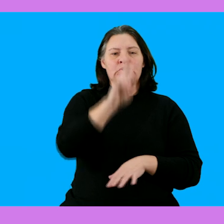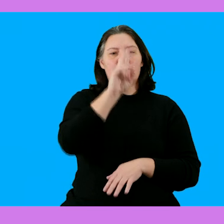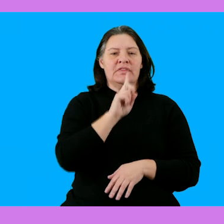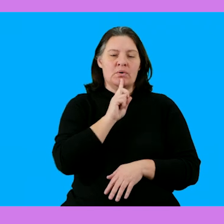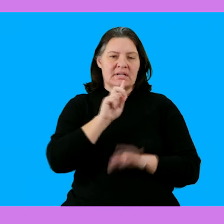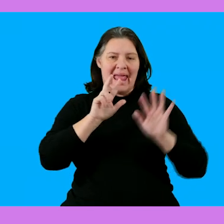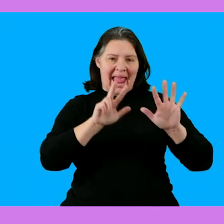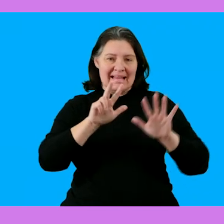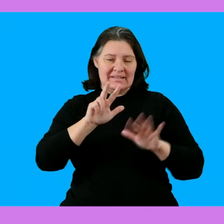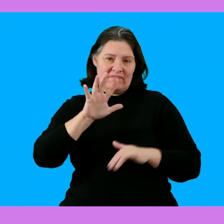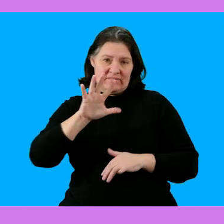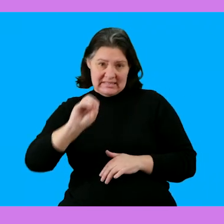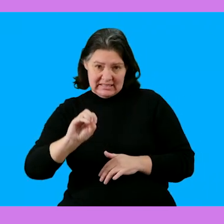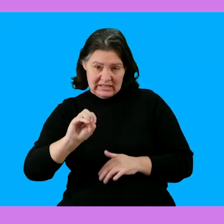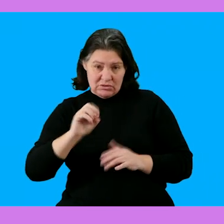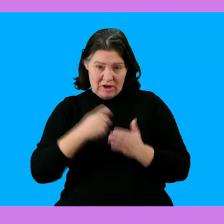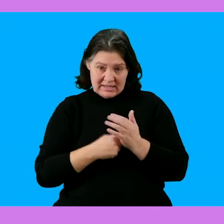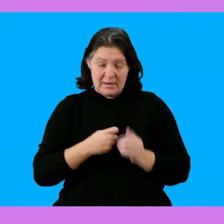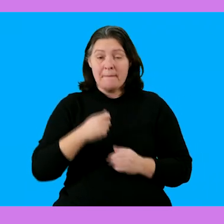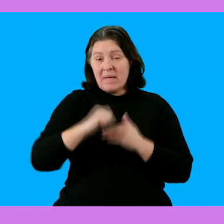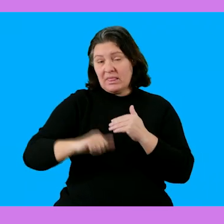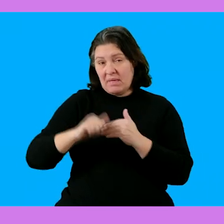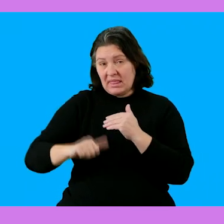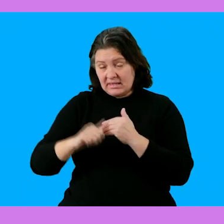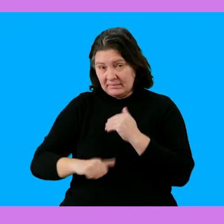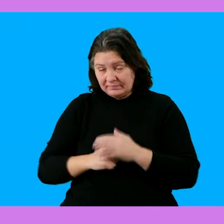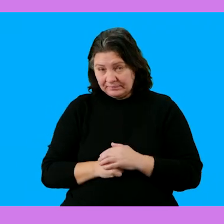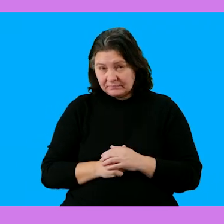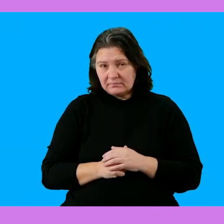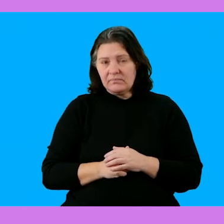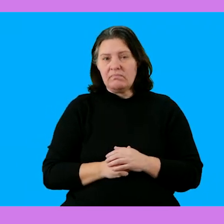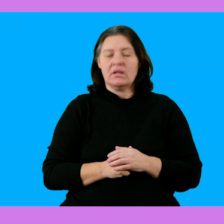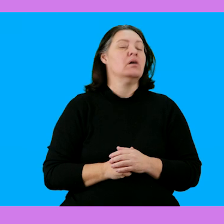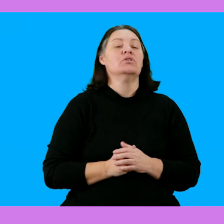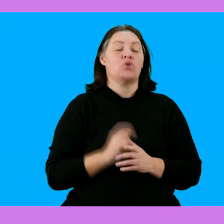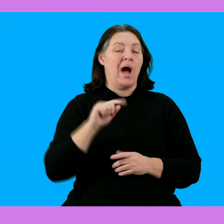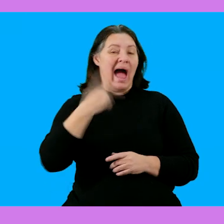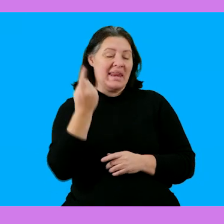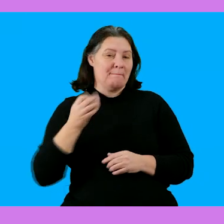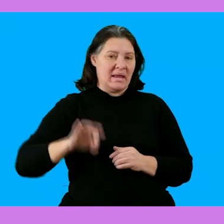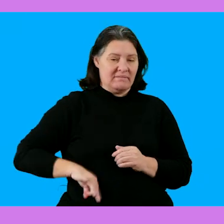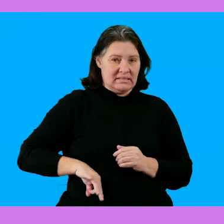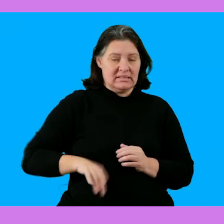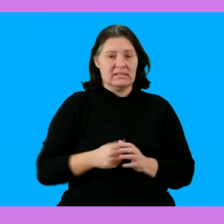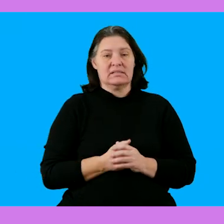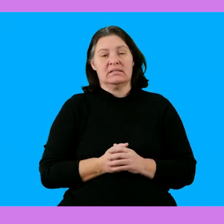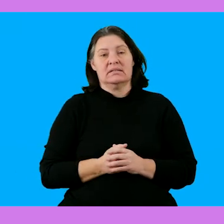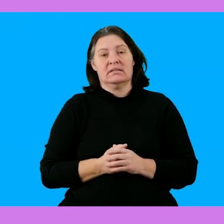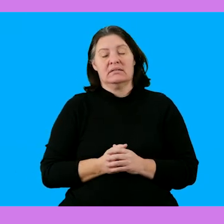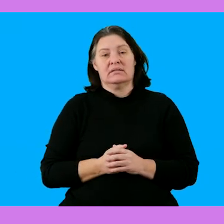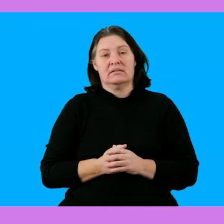of 2,850 Rand per month. Okay, so therefore I'll write other benefits.